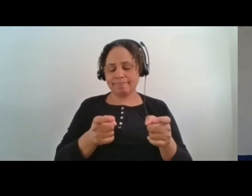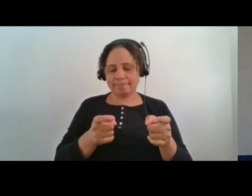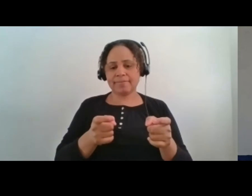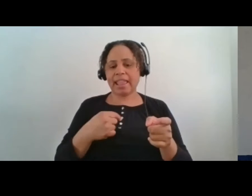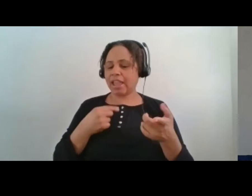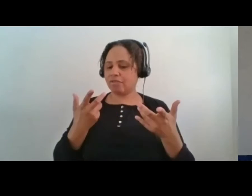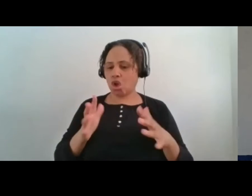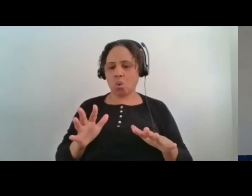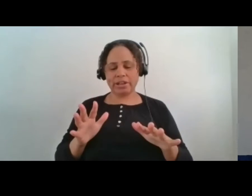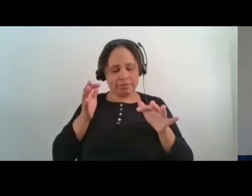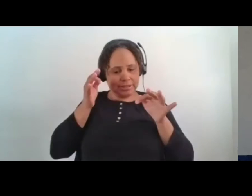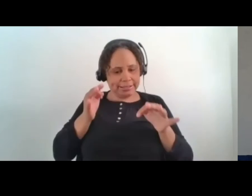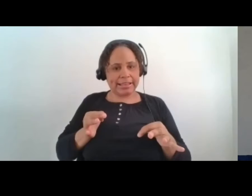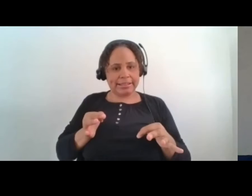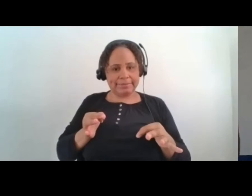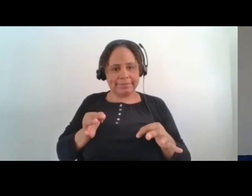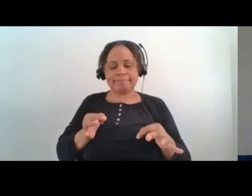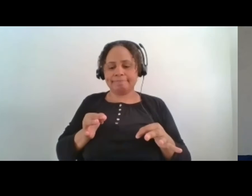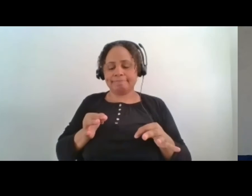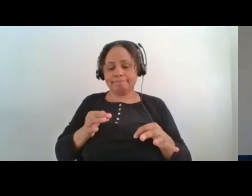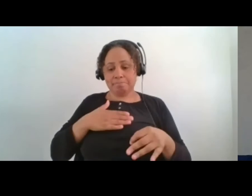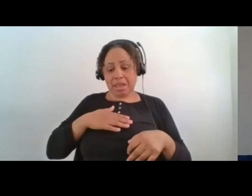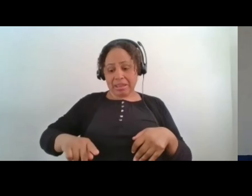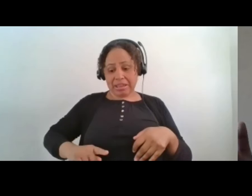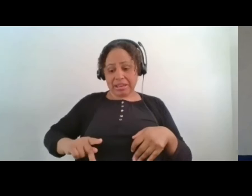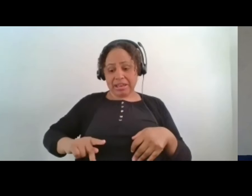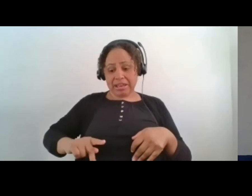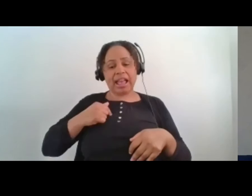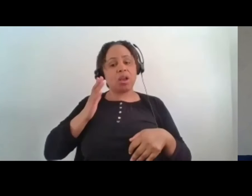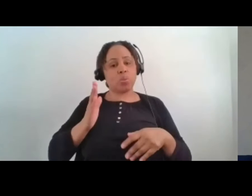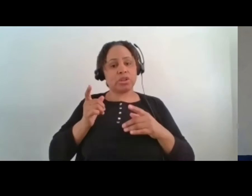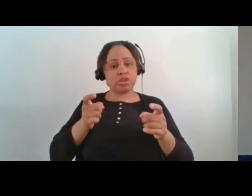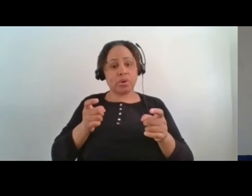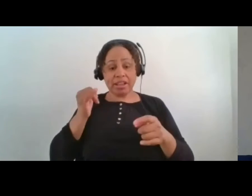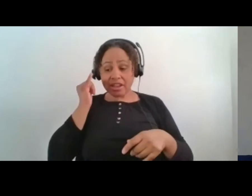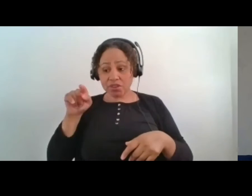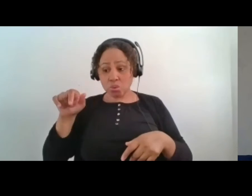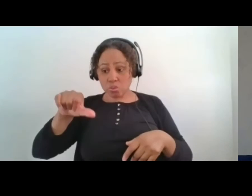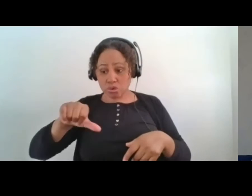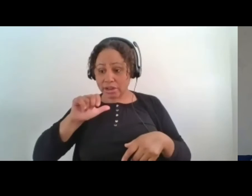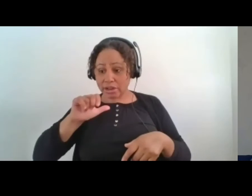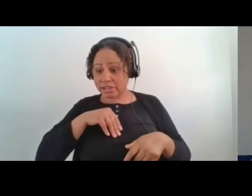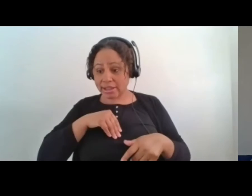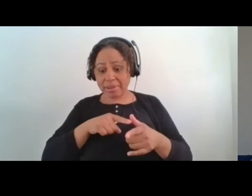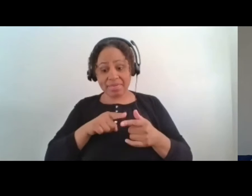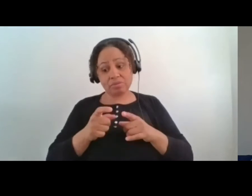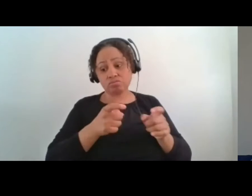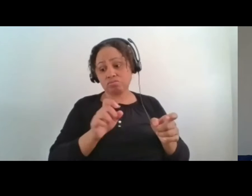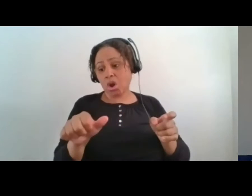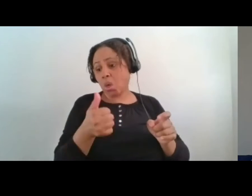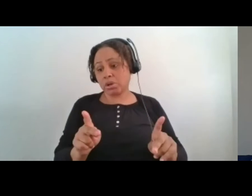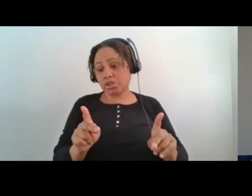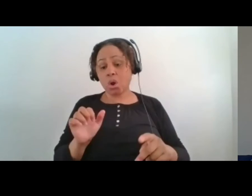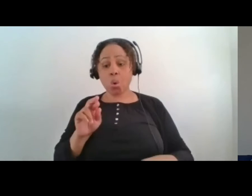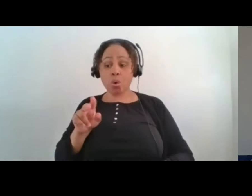my mind that this is going to be donated. So you can reject it; it's going to go to someone else, or you can take it. The reason I'm doing